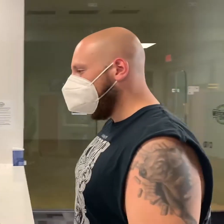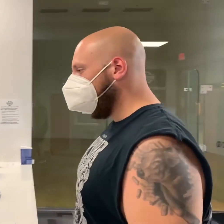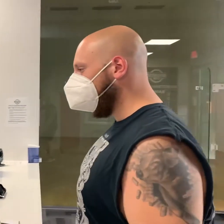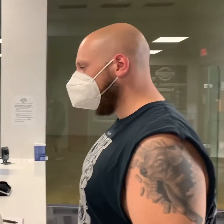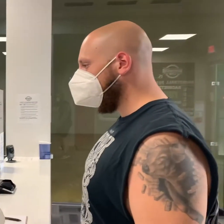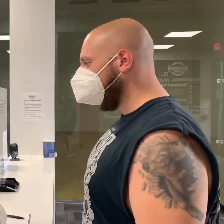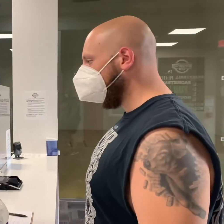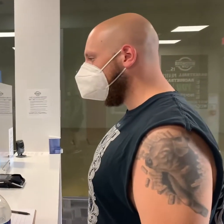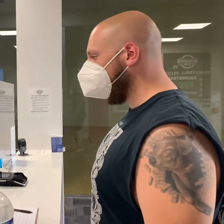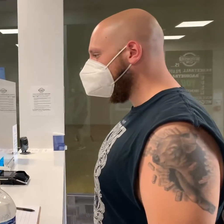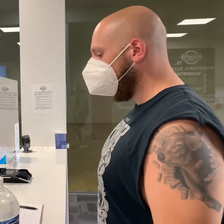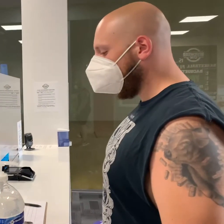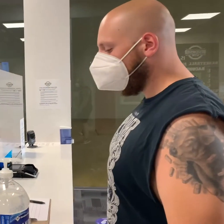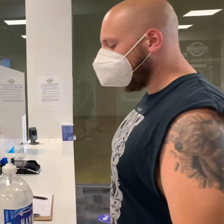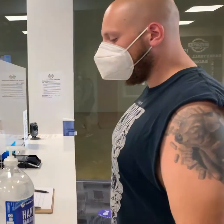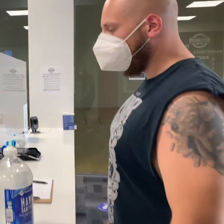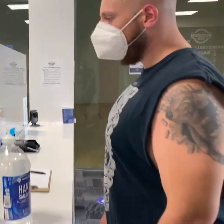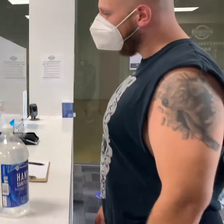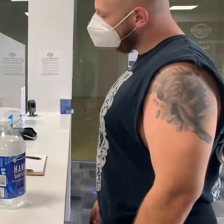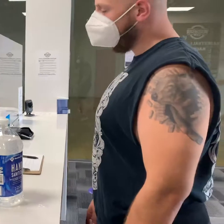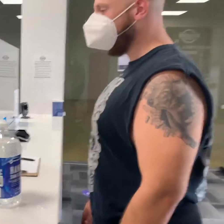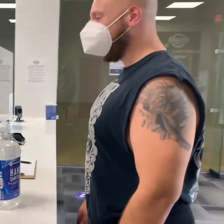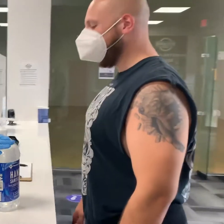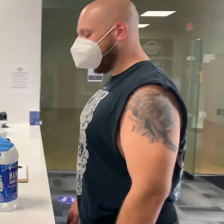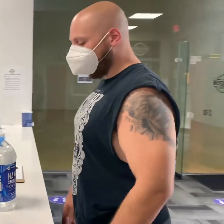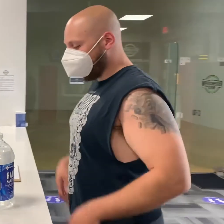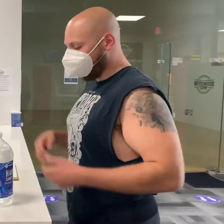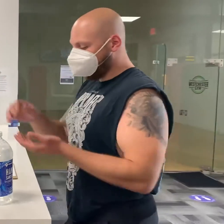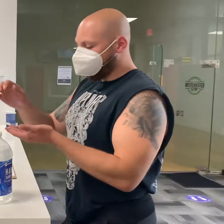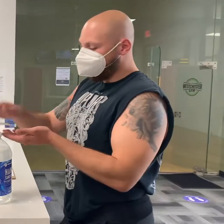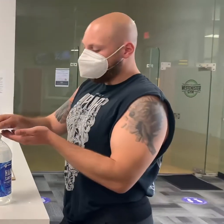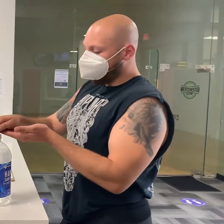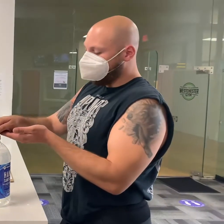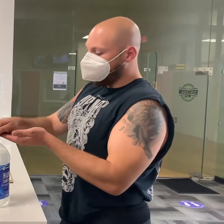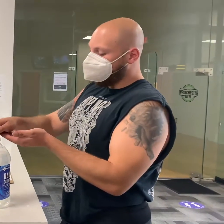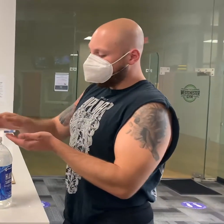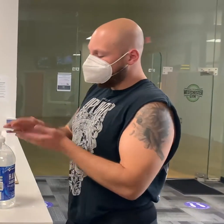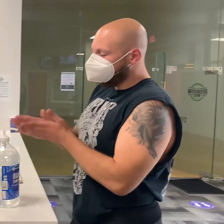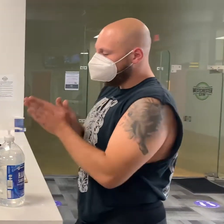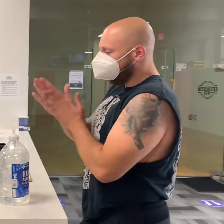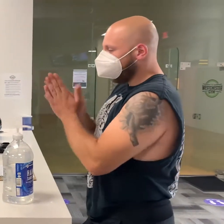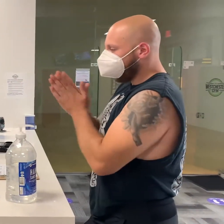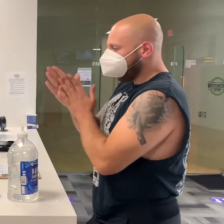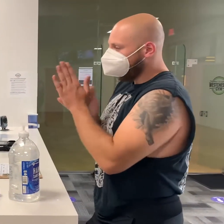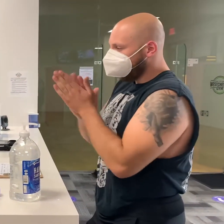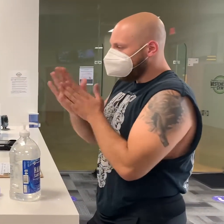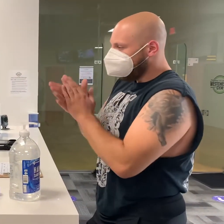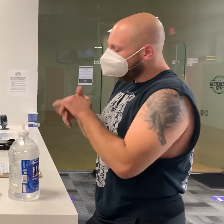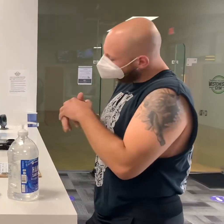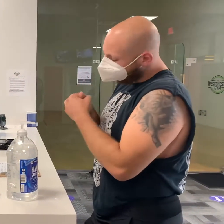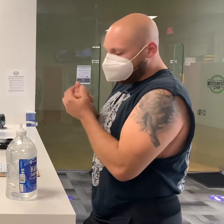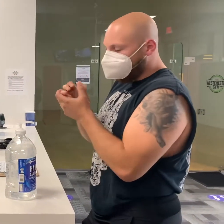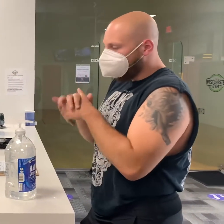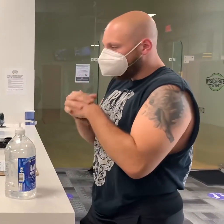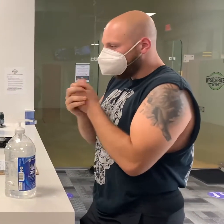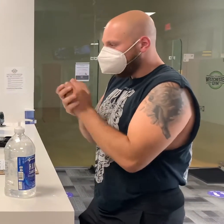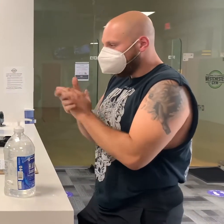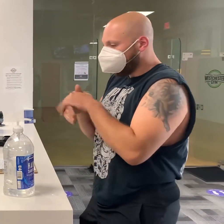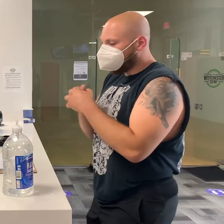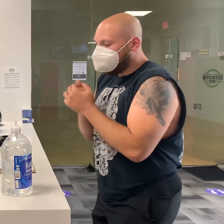traveled to different countries no one is allowed past go unless those questions are always a no their temperatures check their hands are